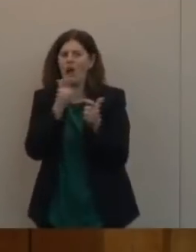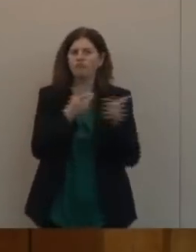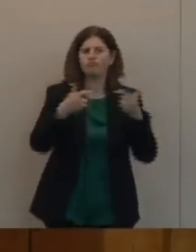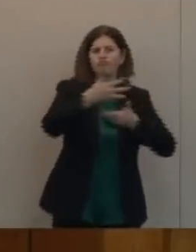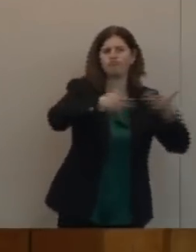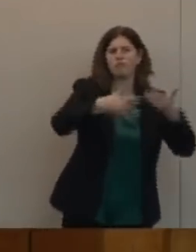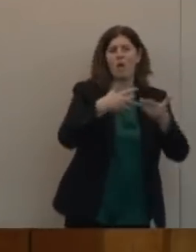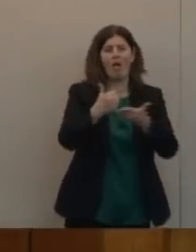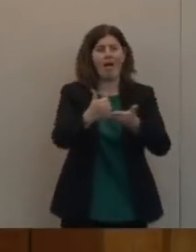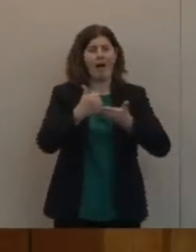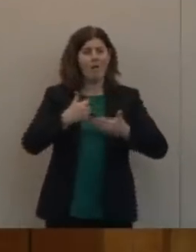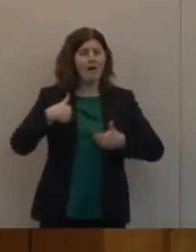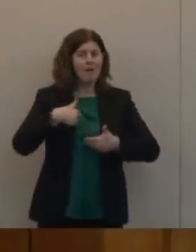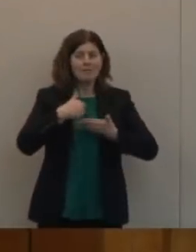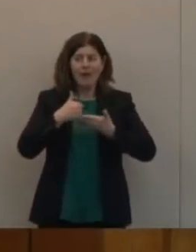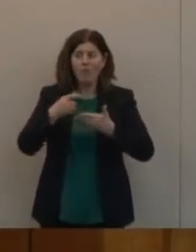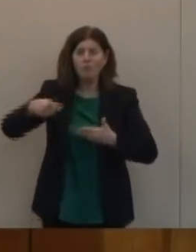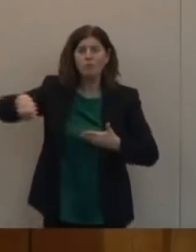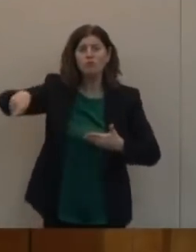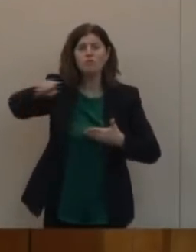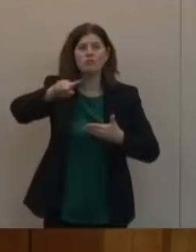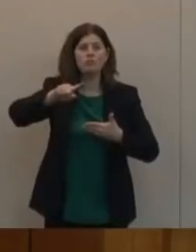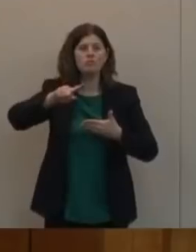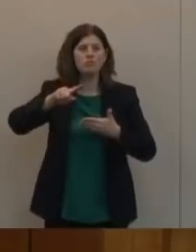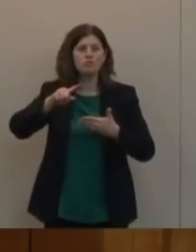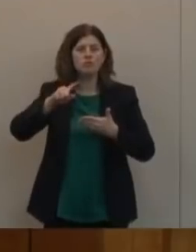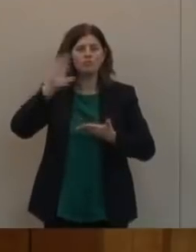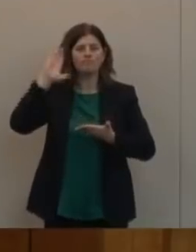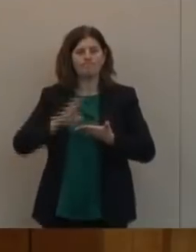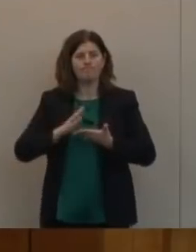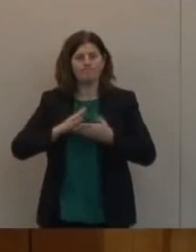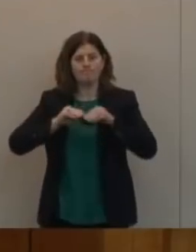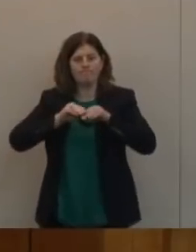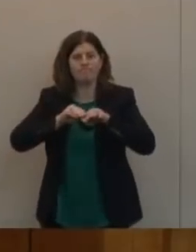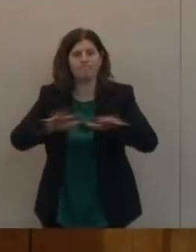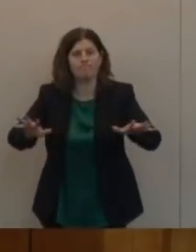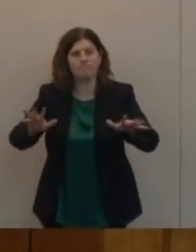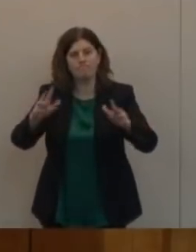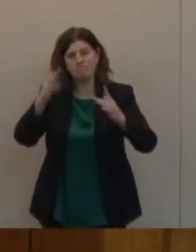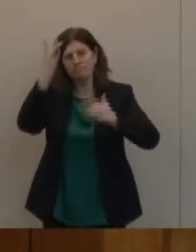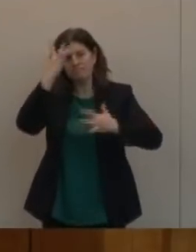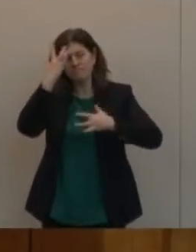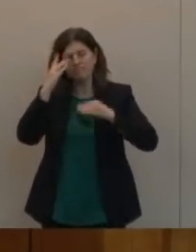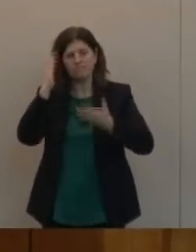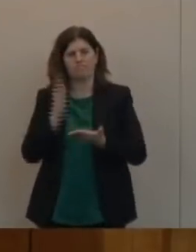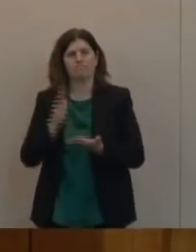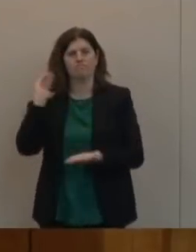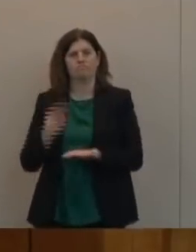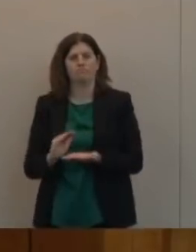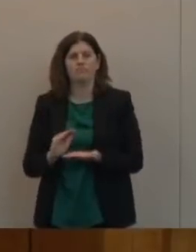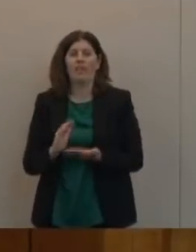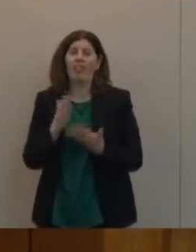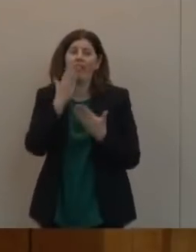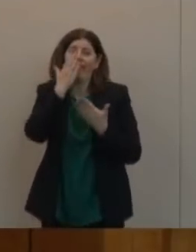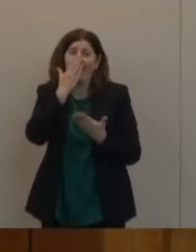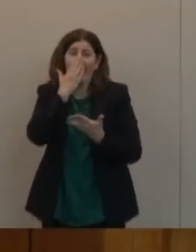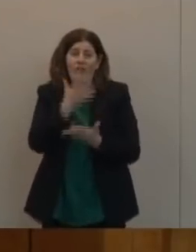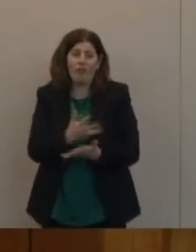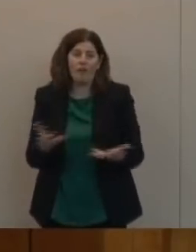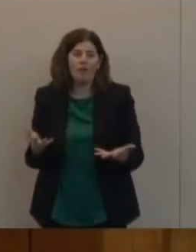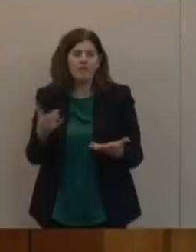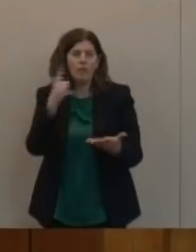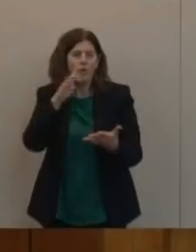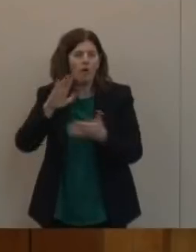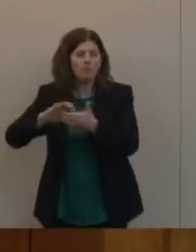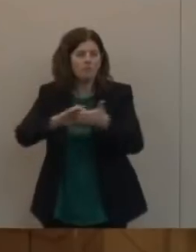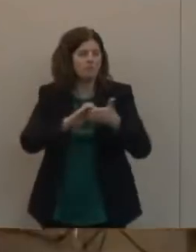help you to share any potential COVID infection with a smaller number of people as well. So thank you very much for that